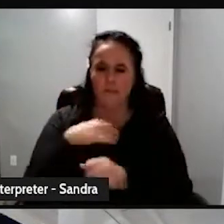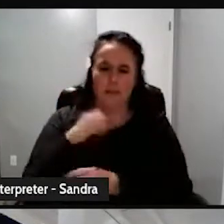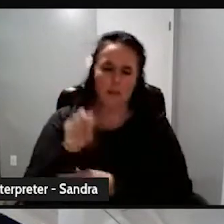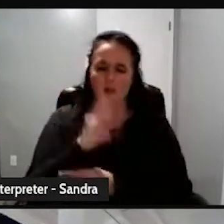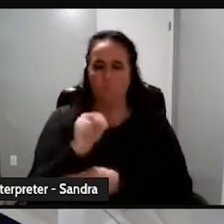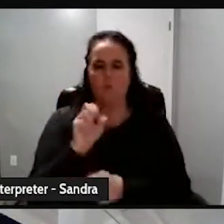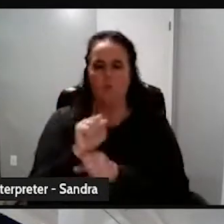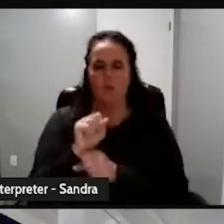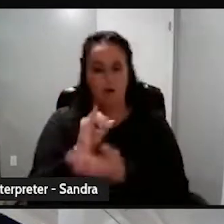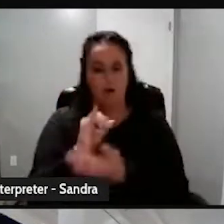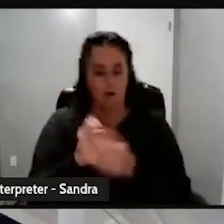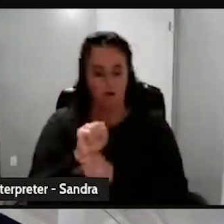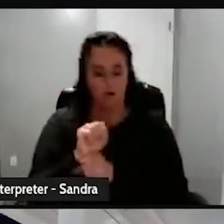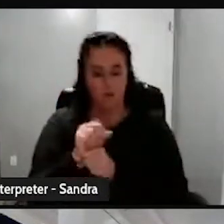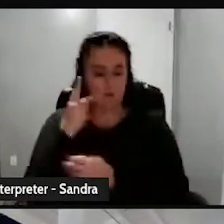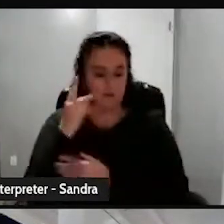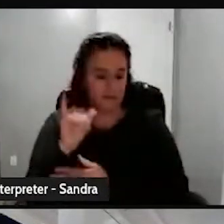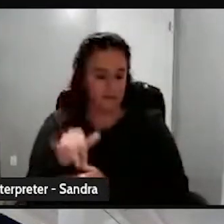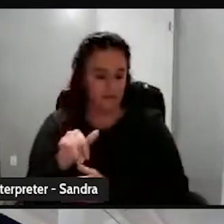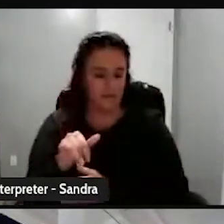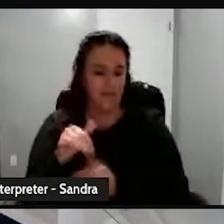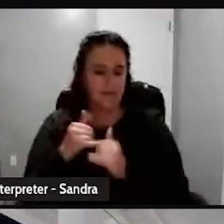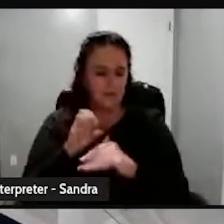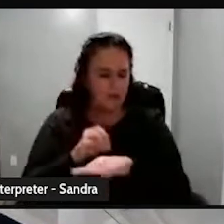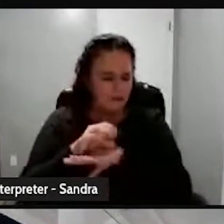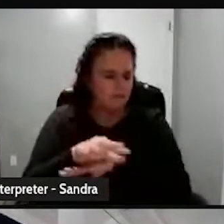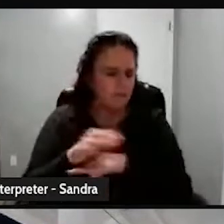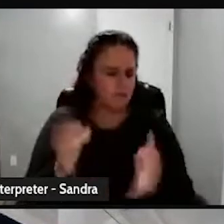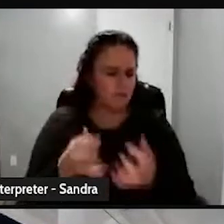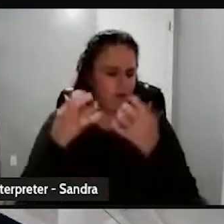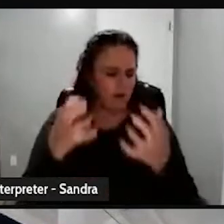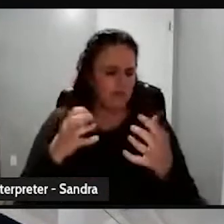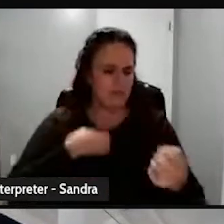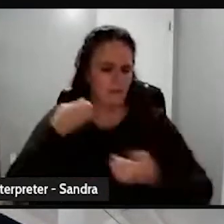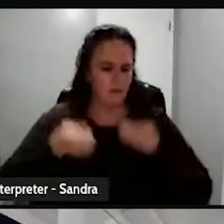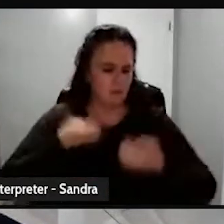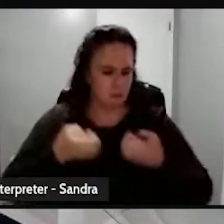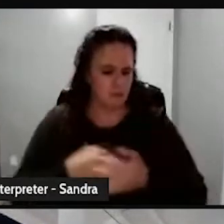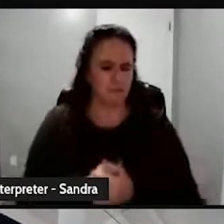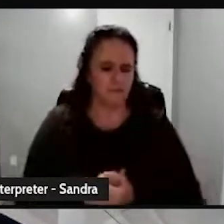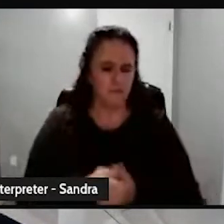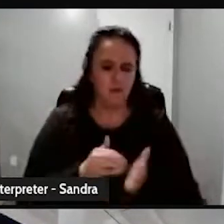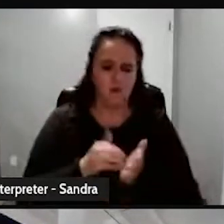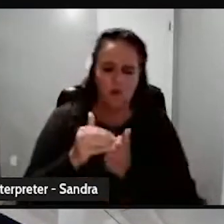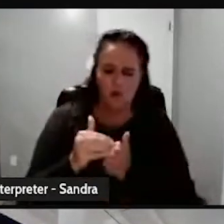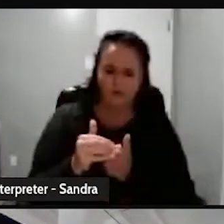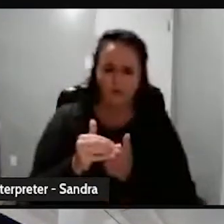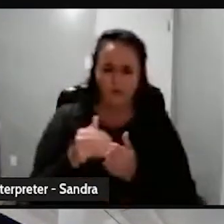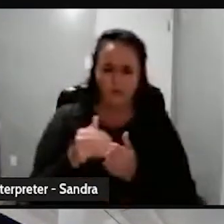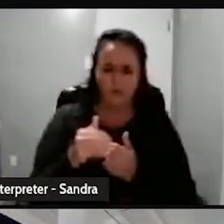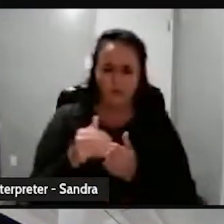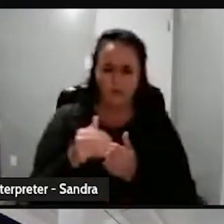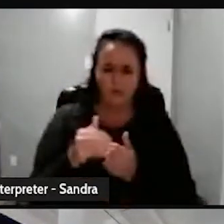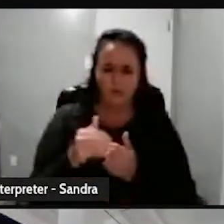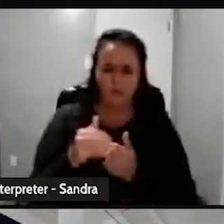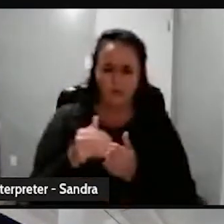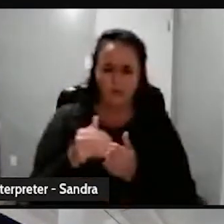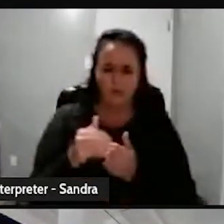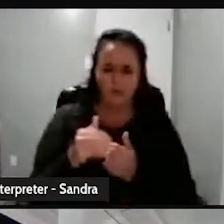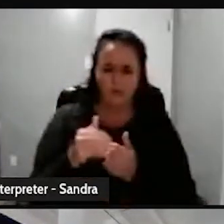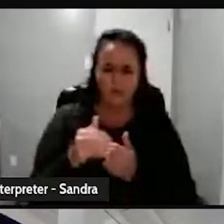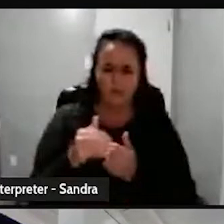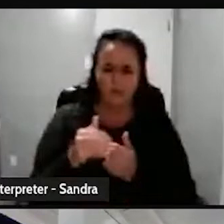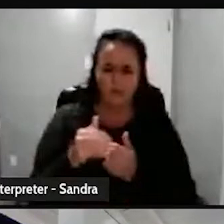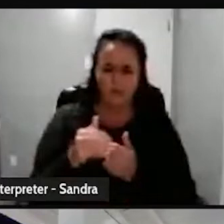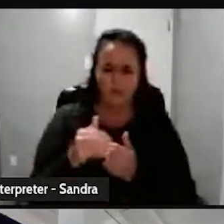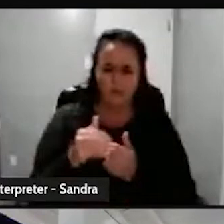way of influencing the audience's emotions, and often by making them feel like they are